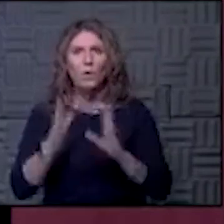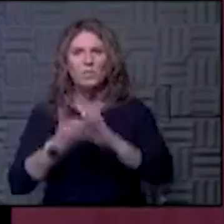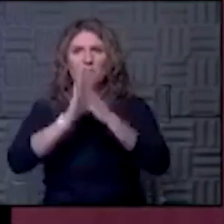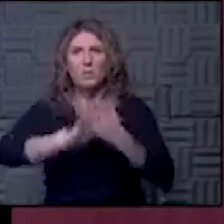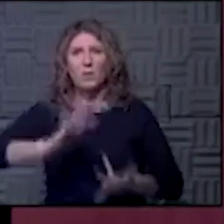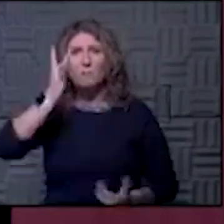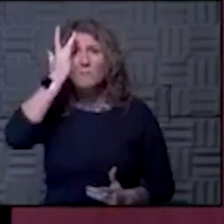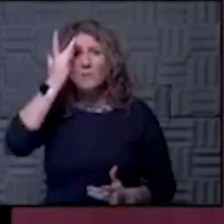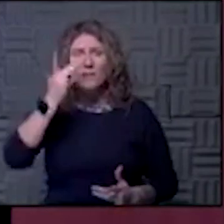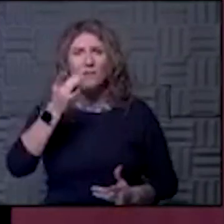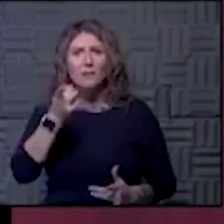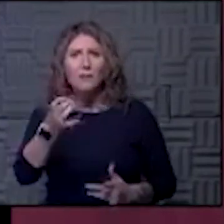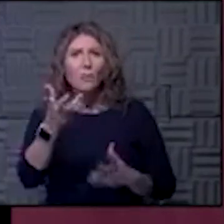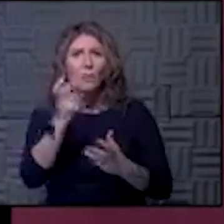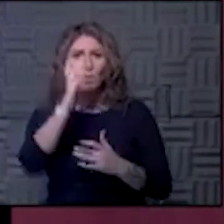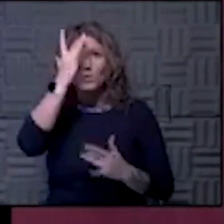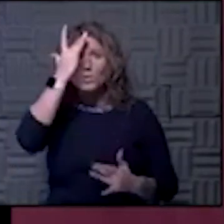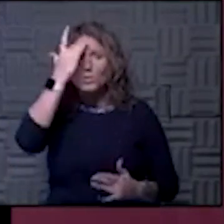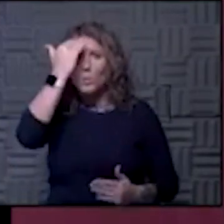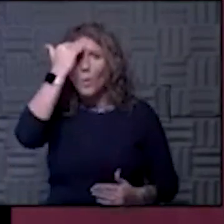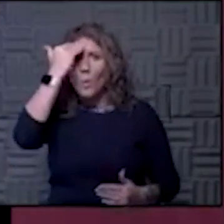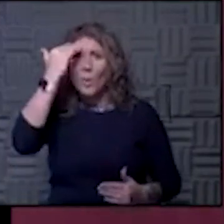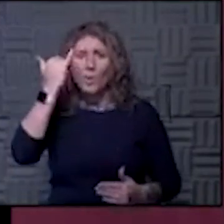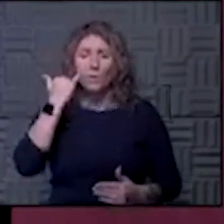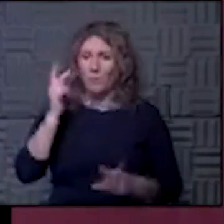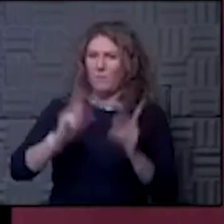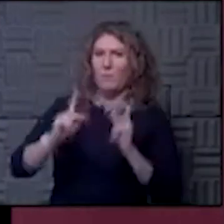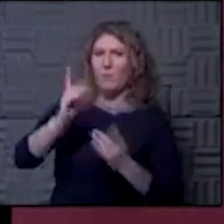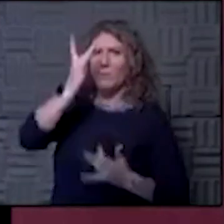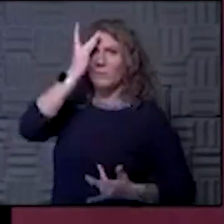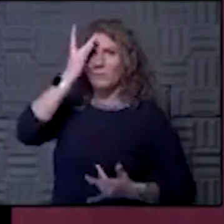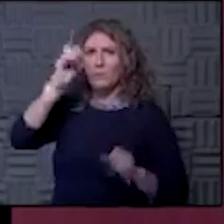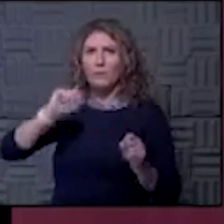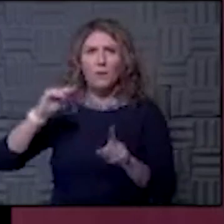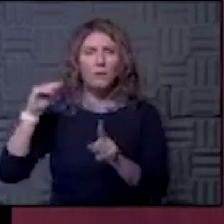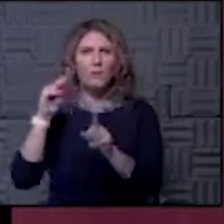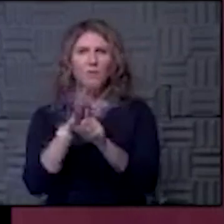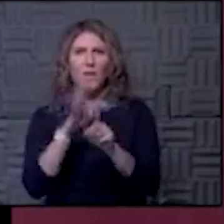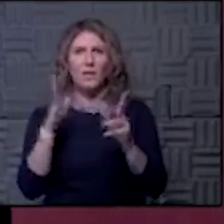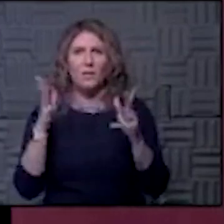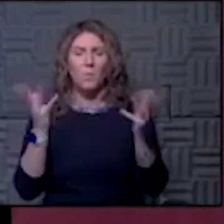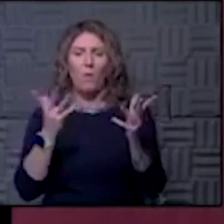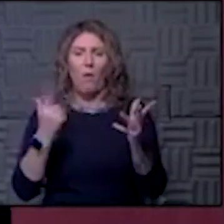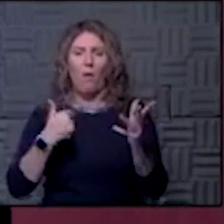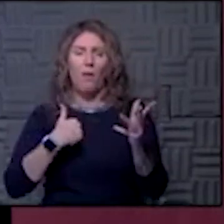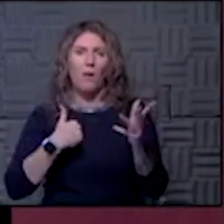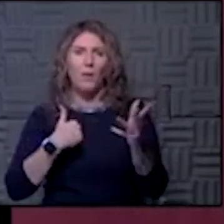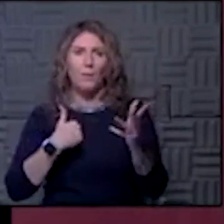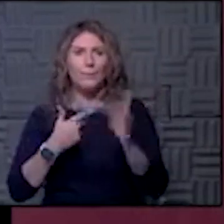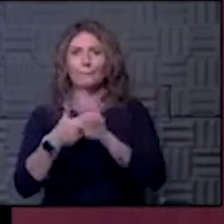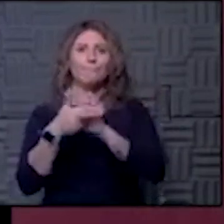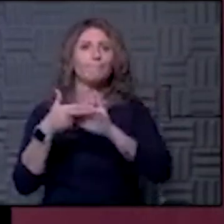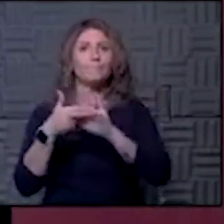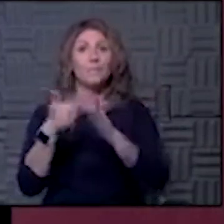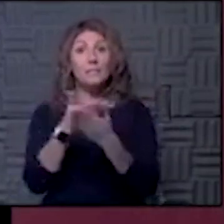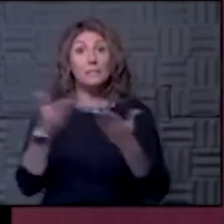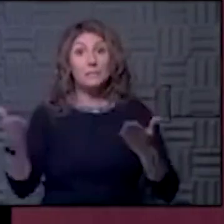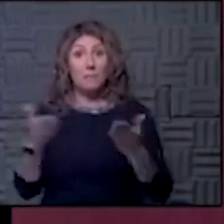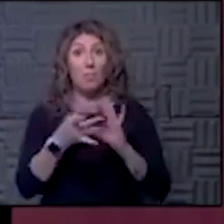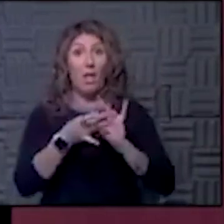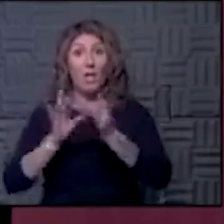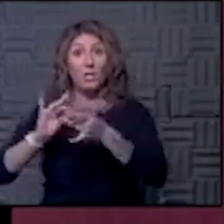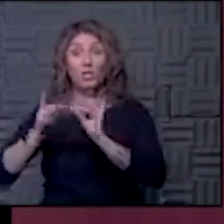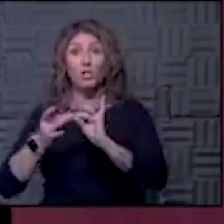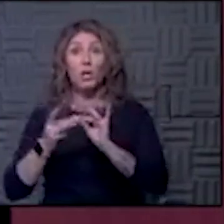wanting to know if people getting sick is affecting what I would call supply chain. Yeah, that is supply chain.